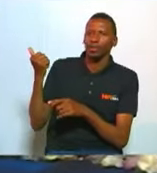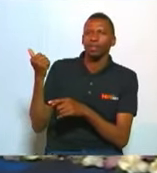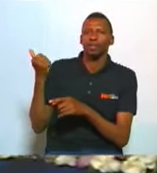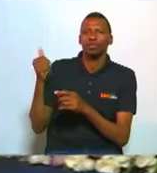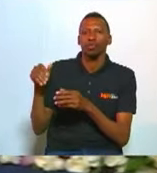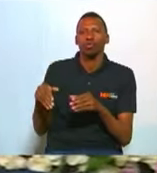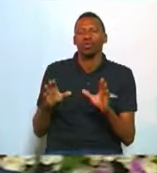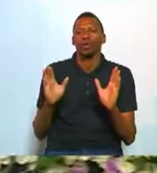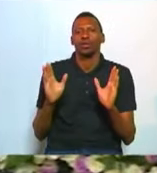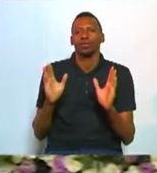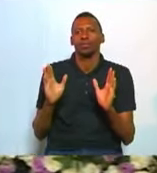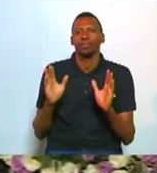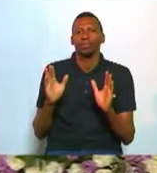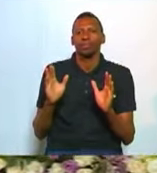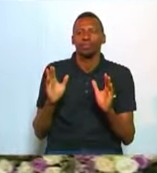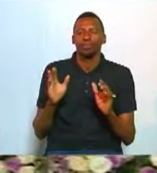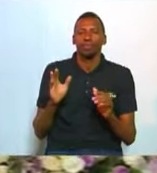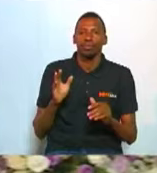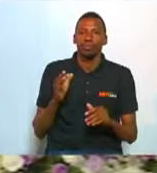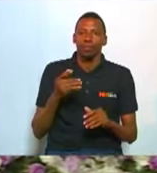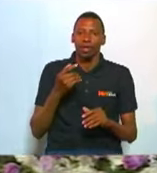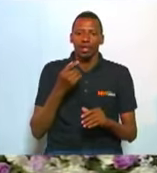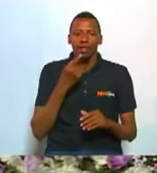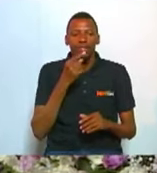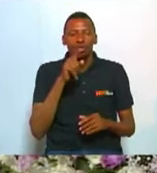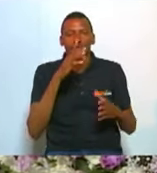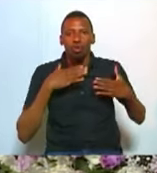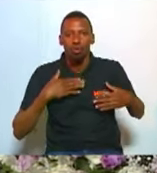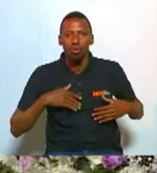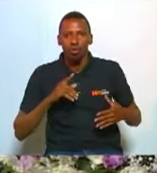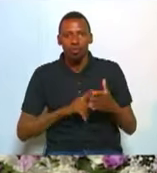Tell your body you need food, but I will not give you.